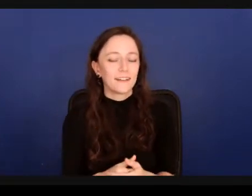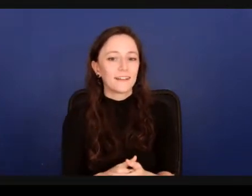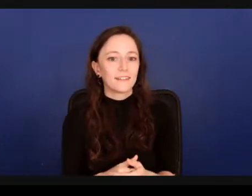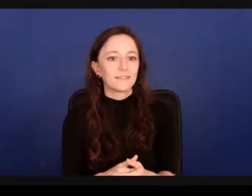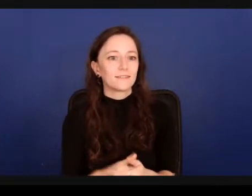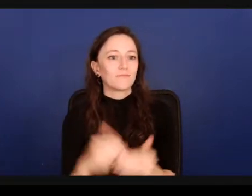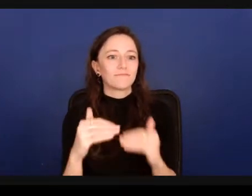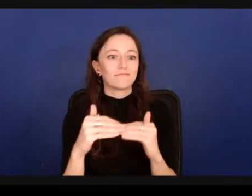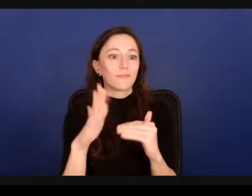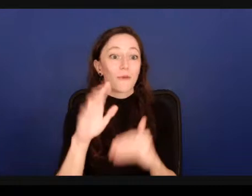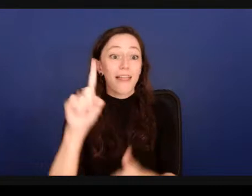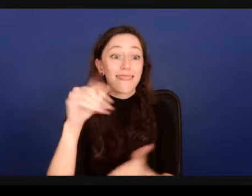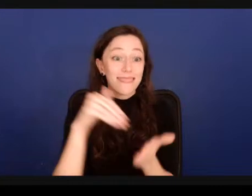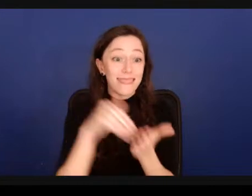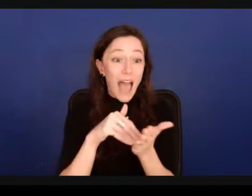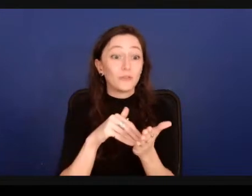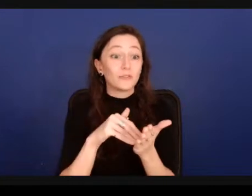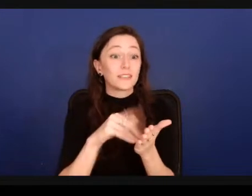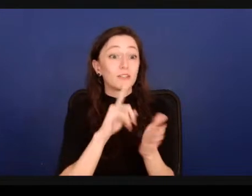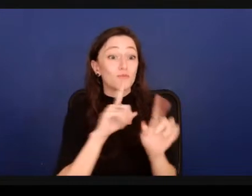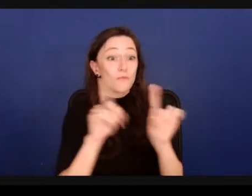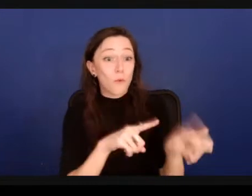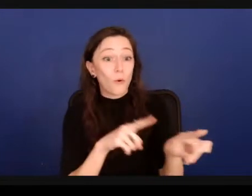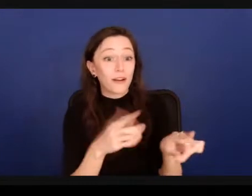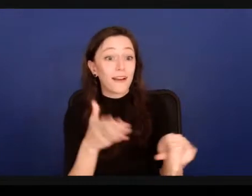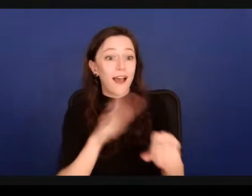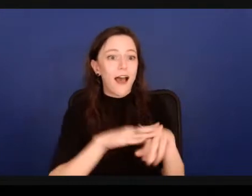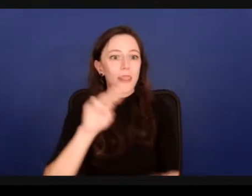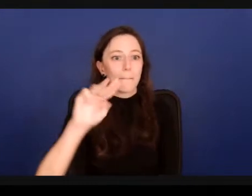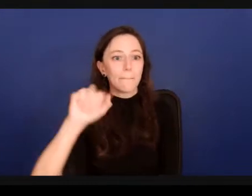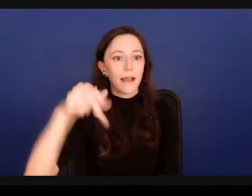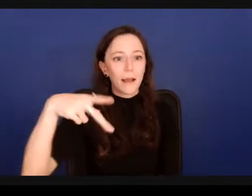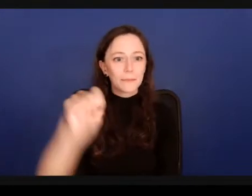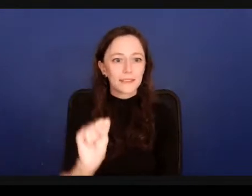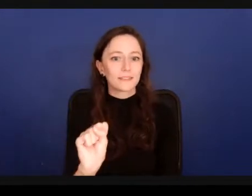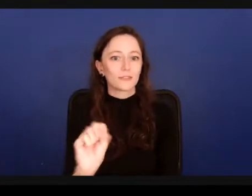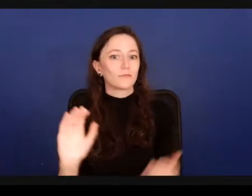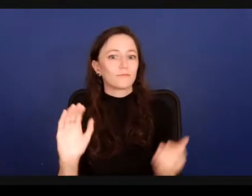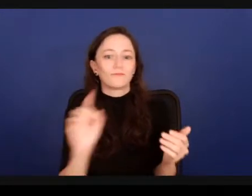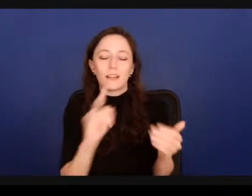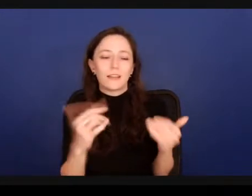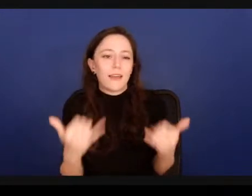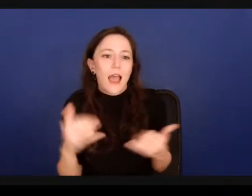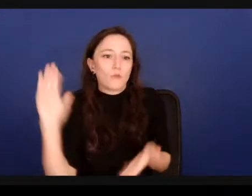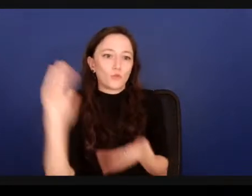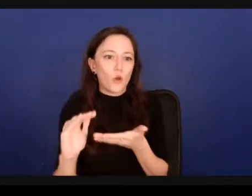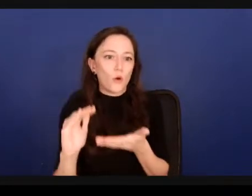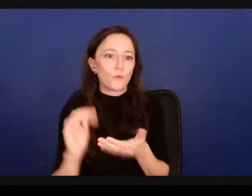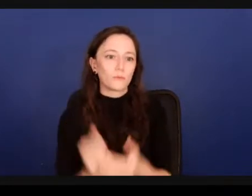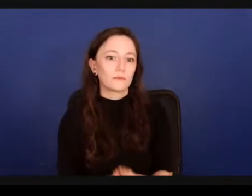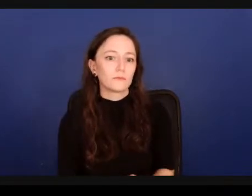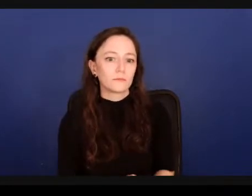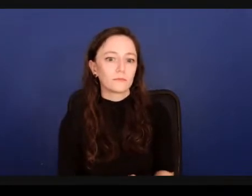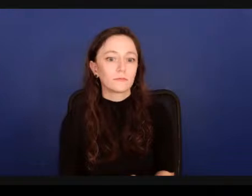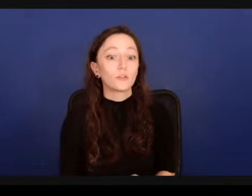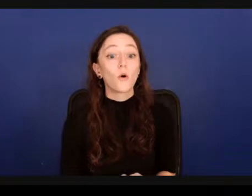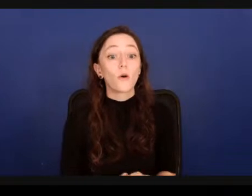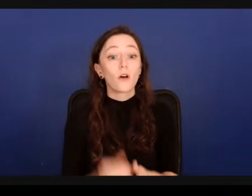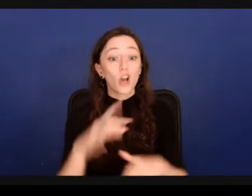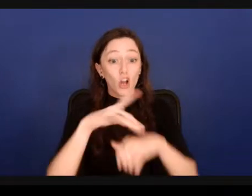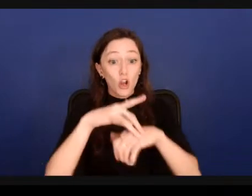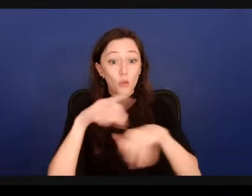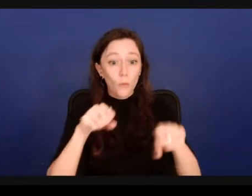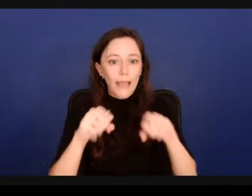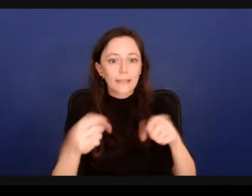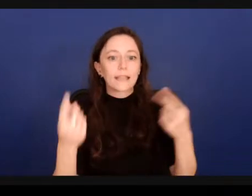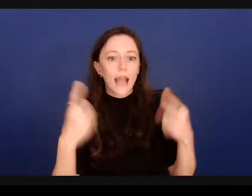thousands reported on the maps at some points in time. So for comparison, earthquakes per week, here's our most exciting part of